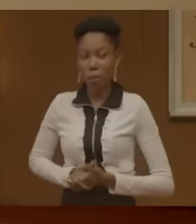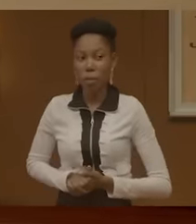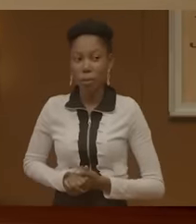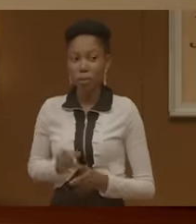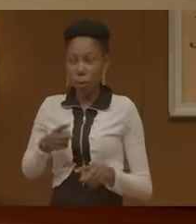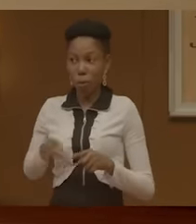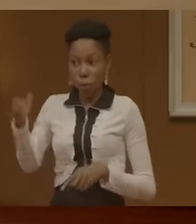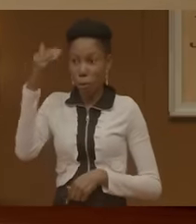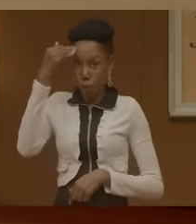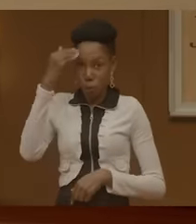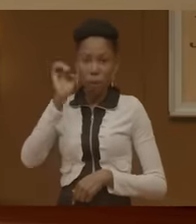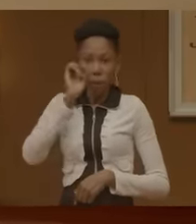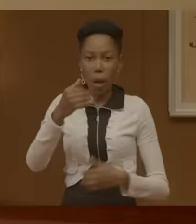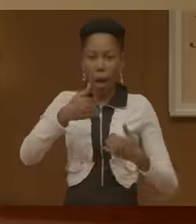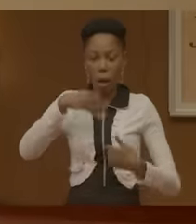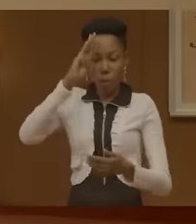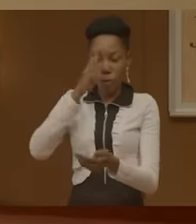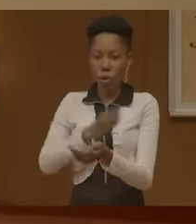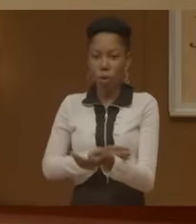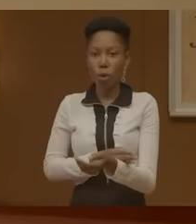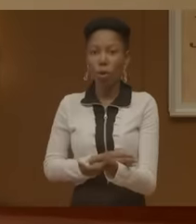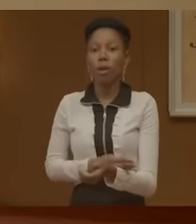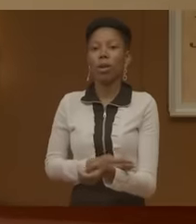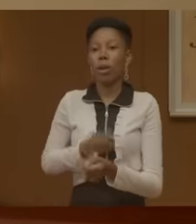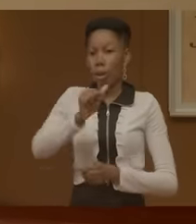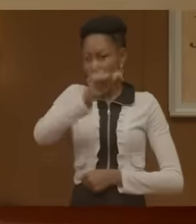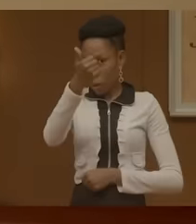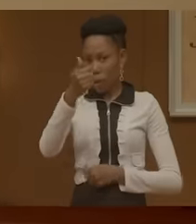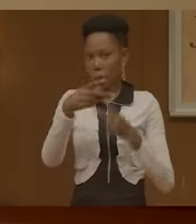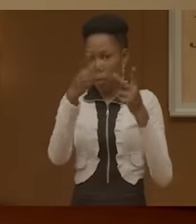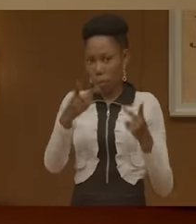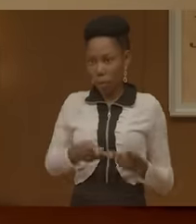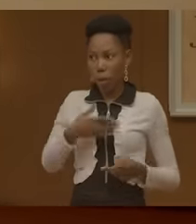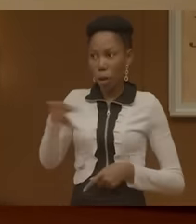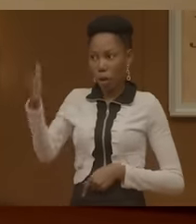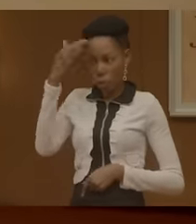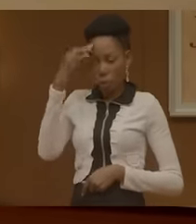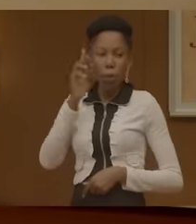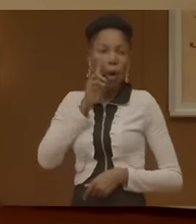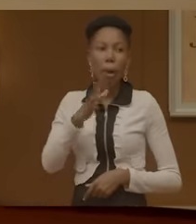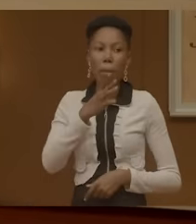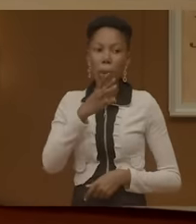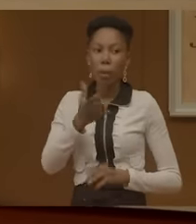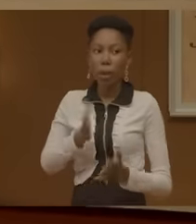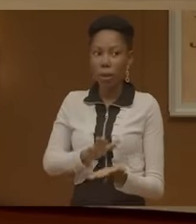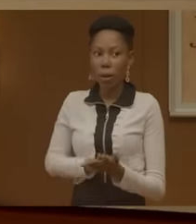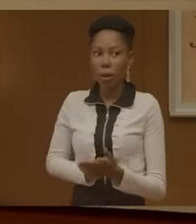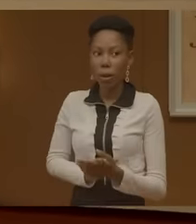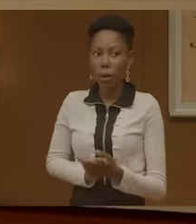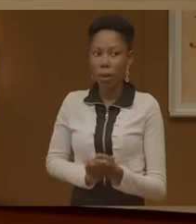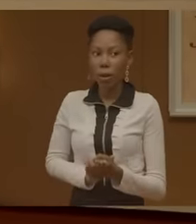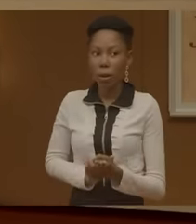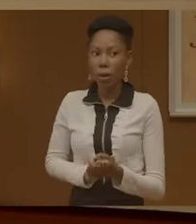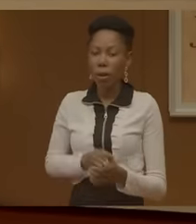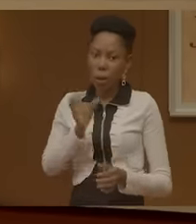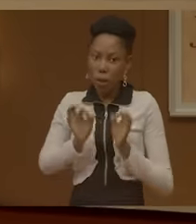But you knew she had a child somewhere. And you knew that child was with her mother. Yes. And you knew her mother died. Yes. So when her mother died, where